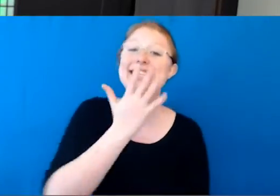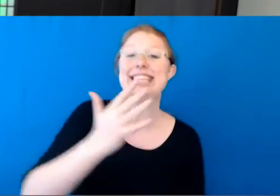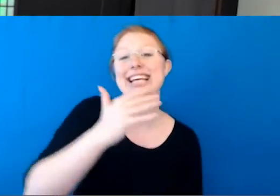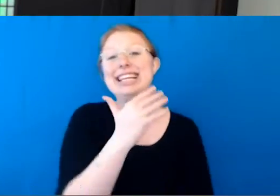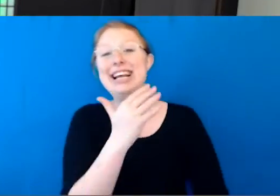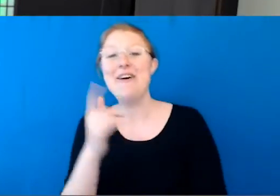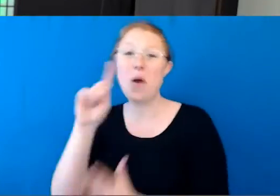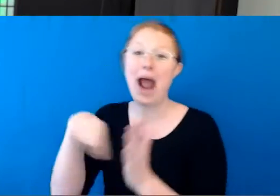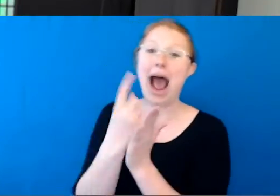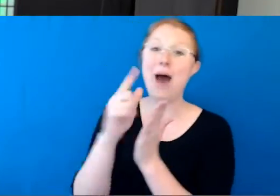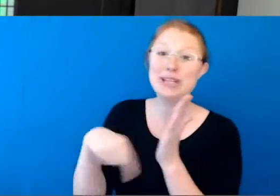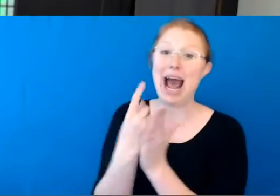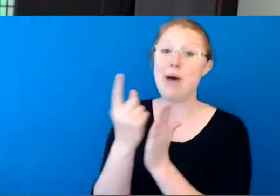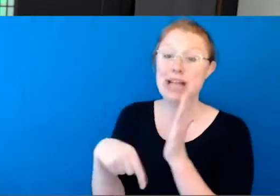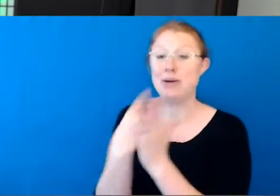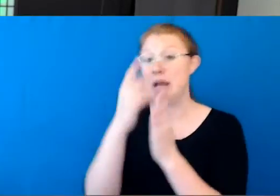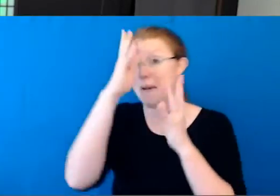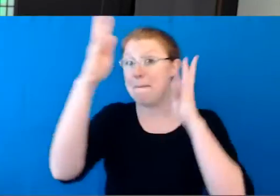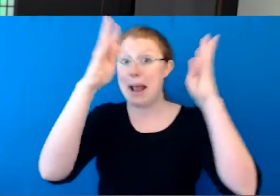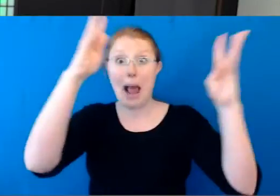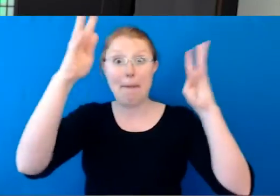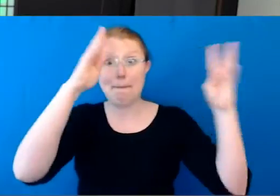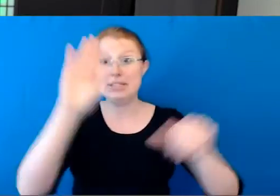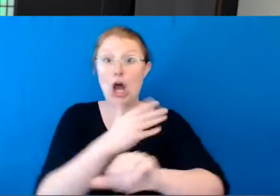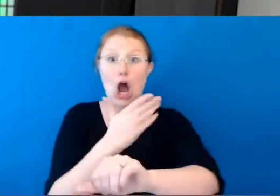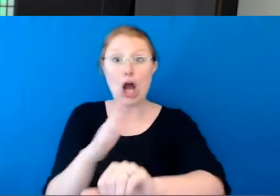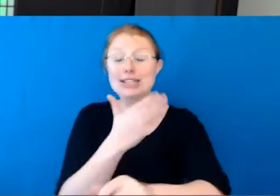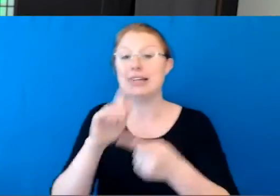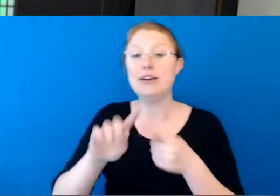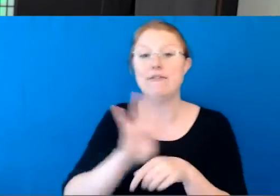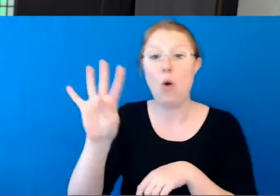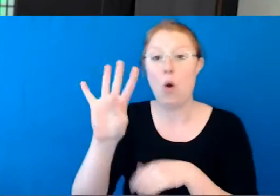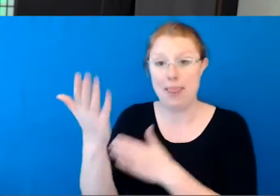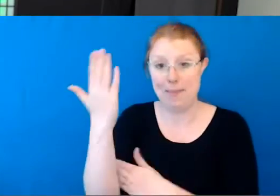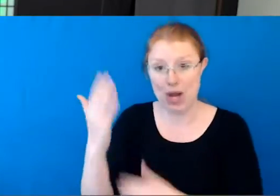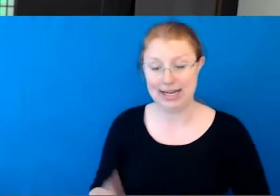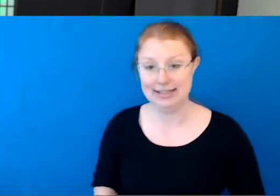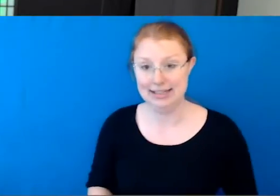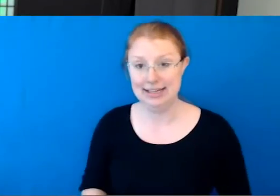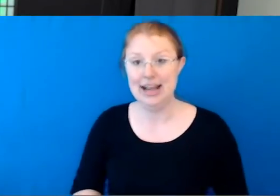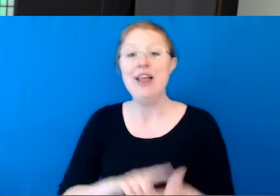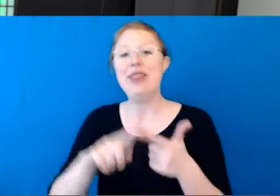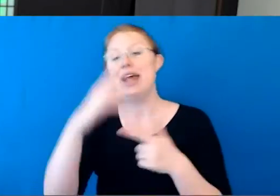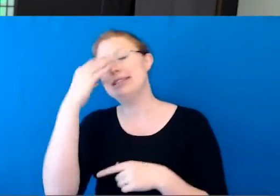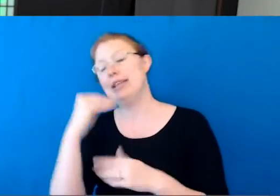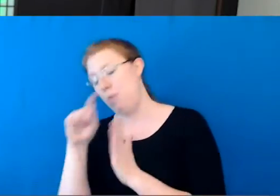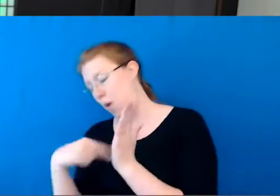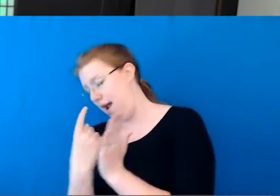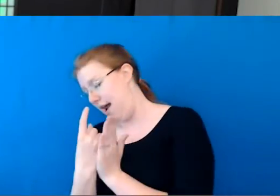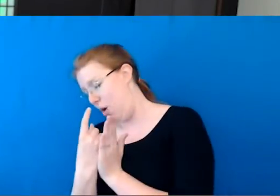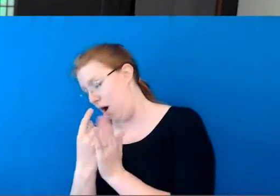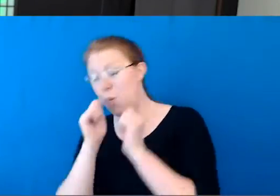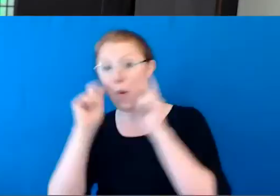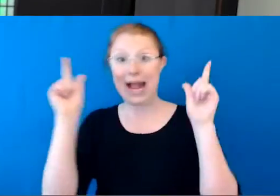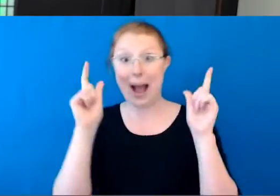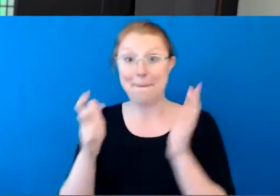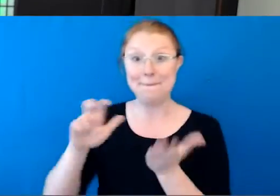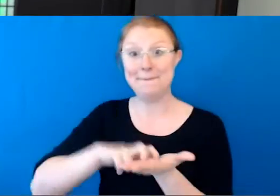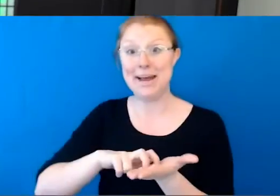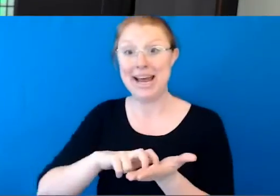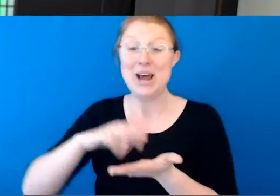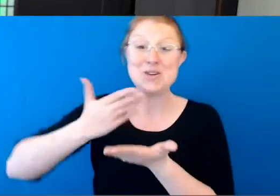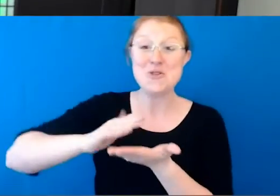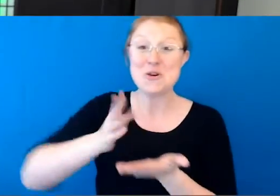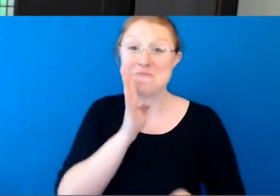Make up about a dozen more and sing these too until 4 a.m. Set the alarm for 5 a.m. Get up, make breakfast, and keep this up